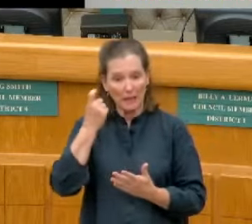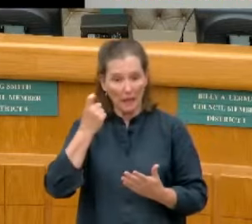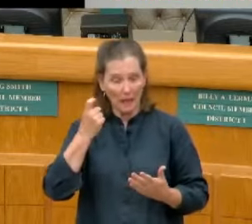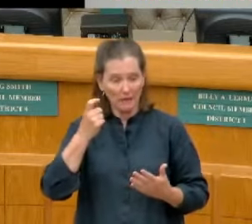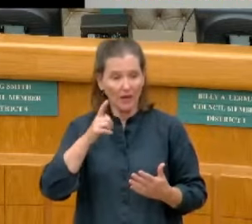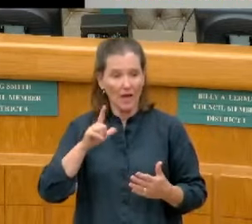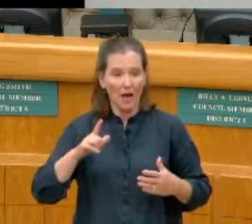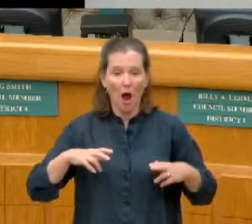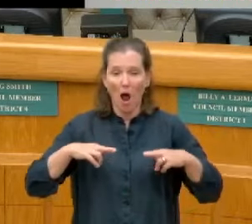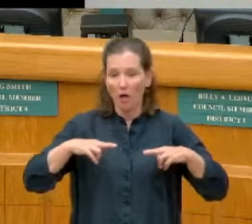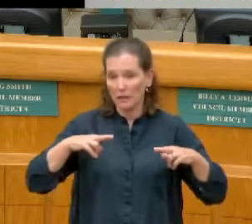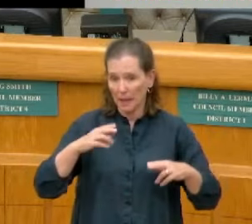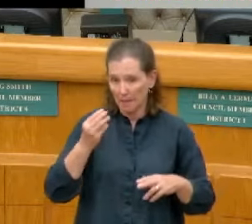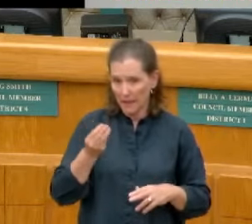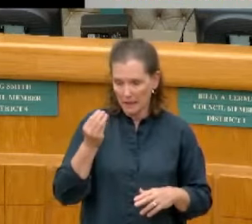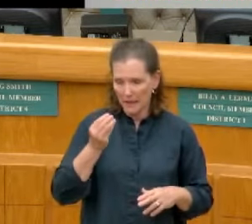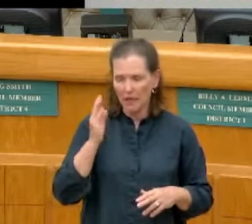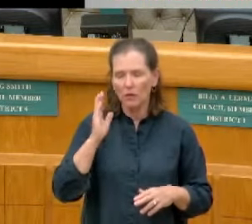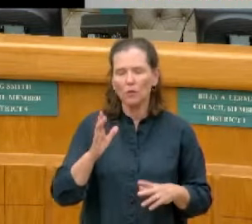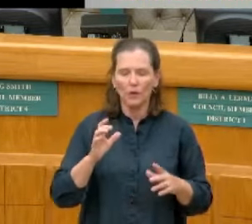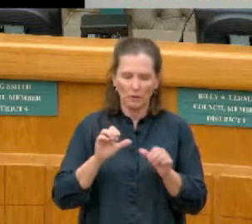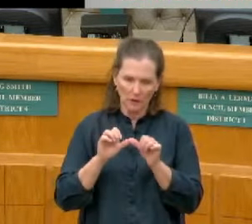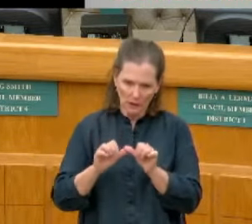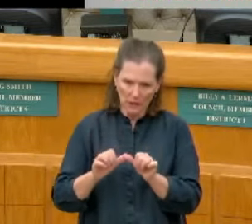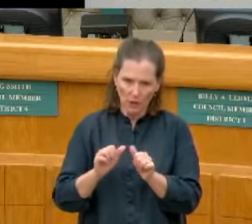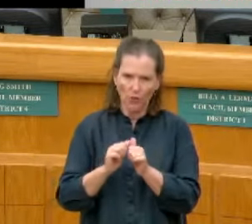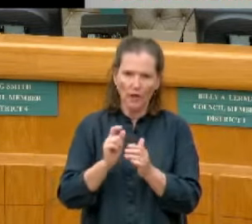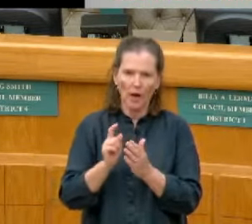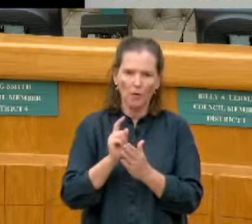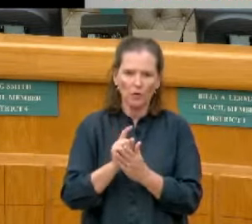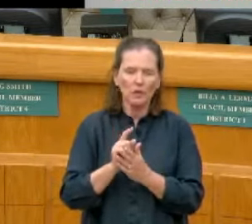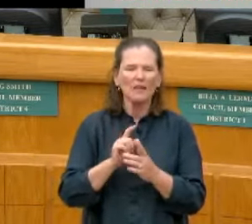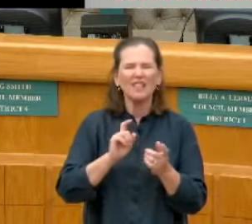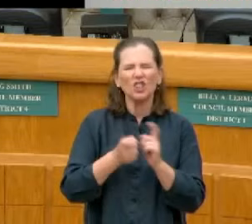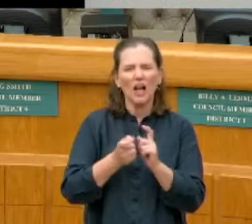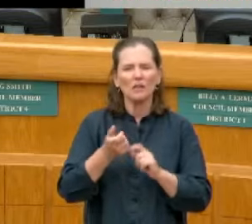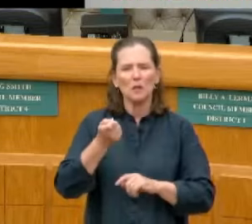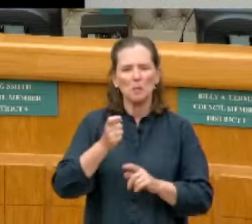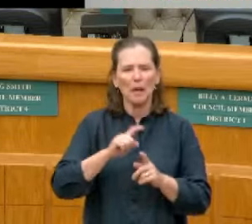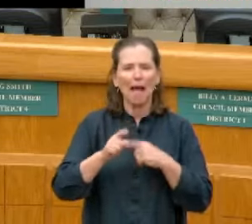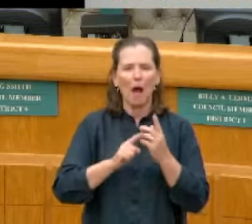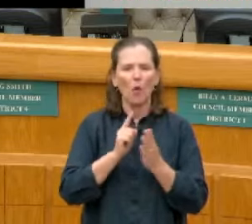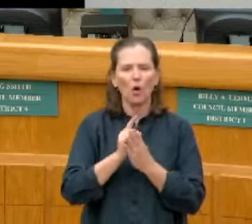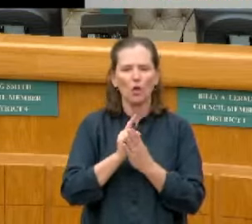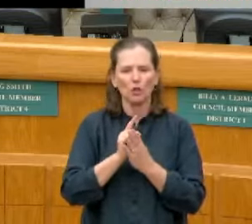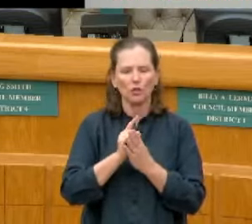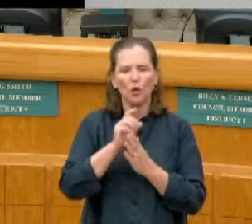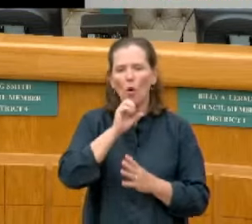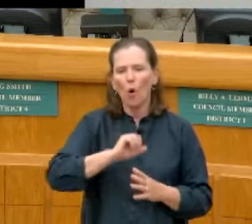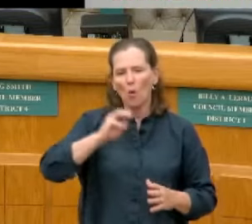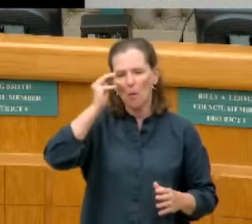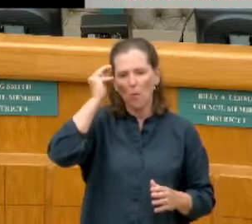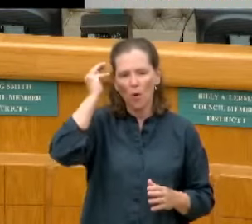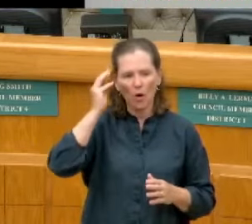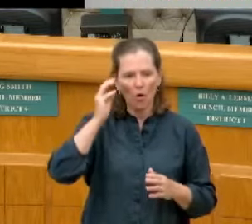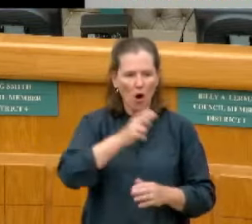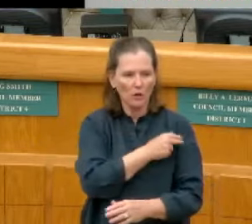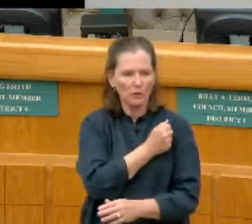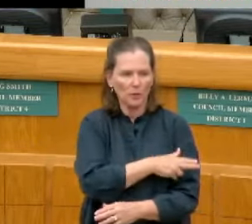also being conducted at the Old Memorial Hospital. The hours are Monday through Thursday from 9 a.m. to 2